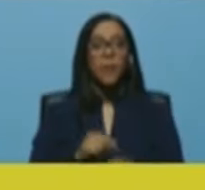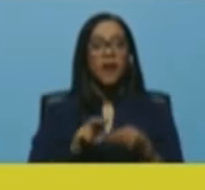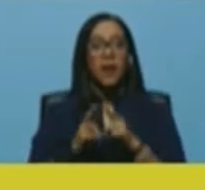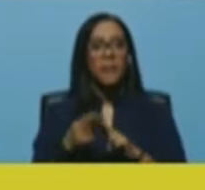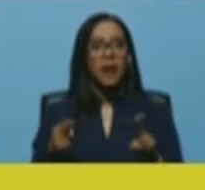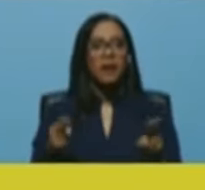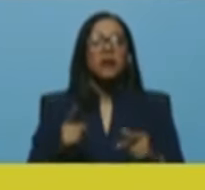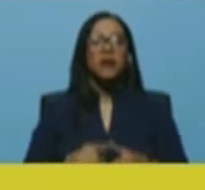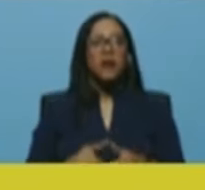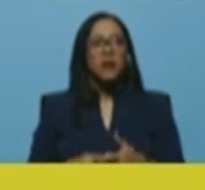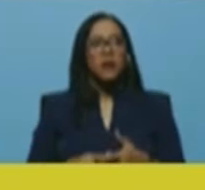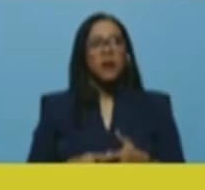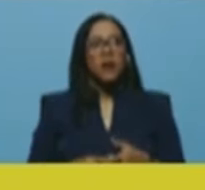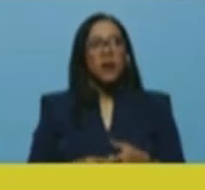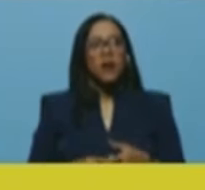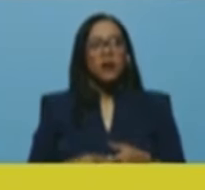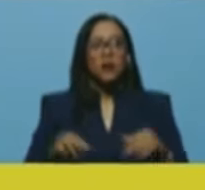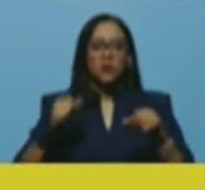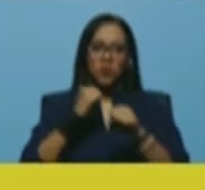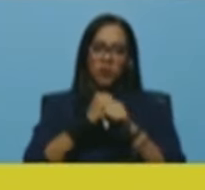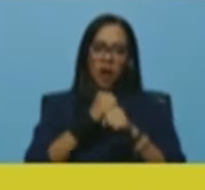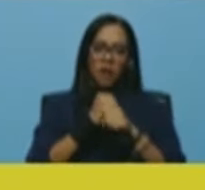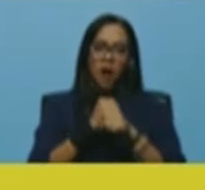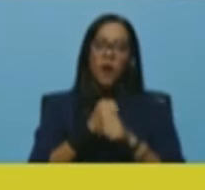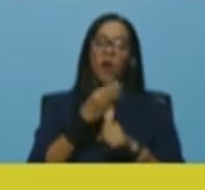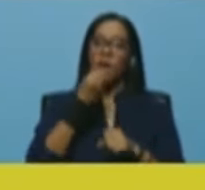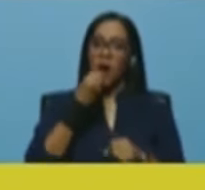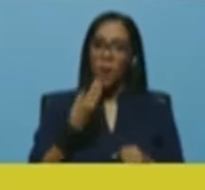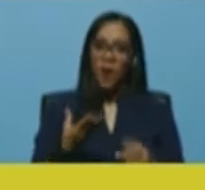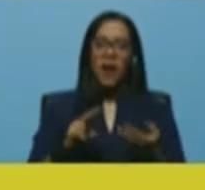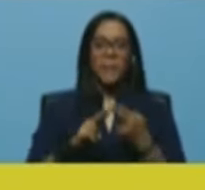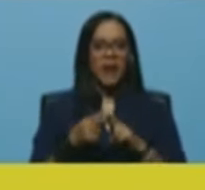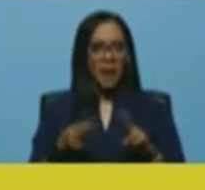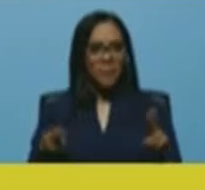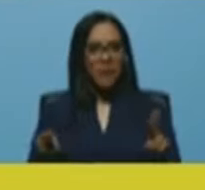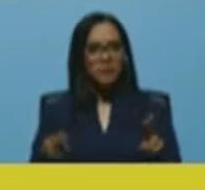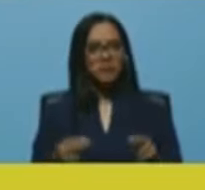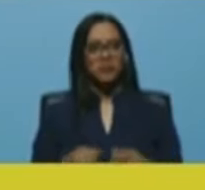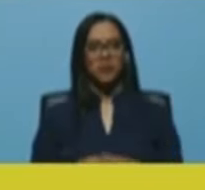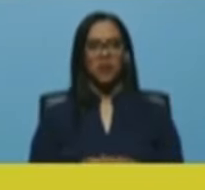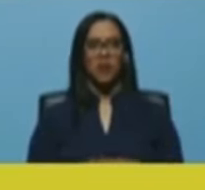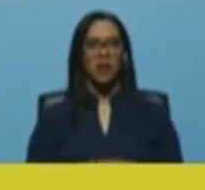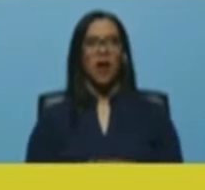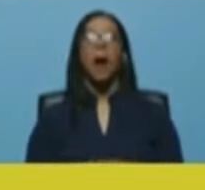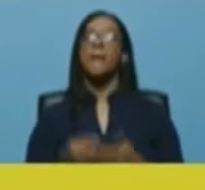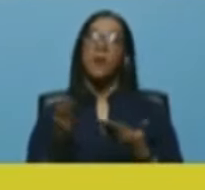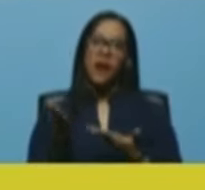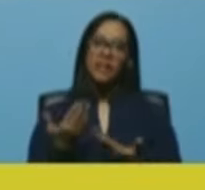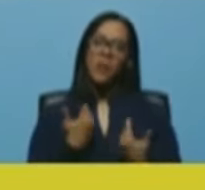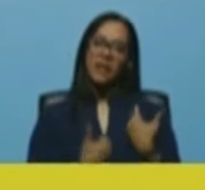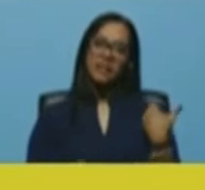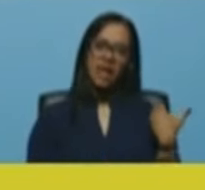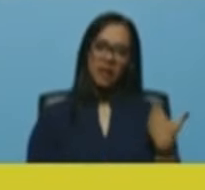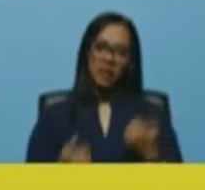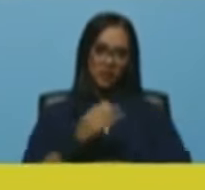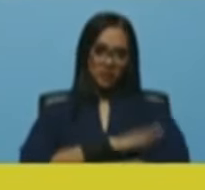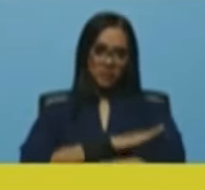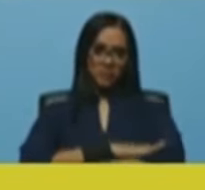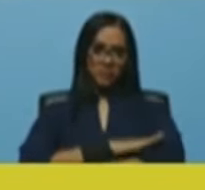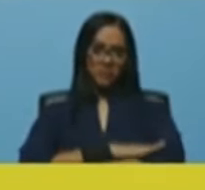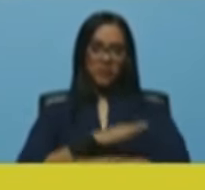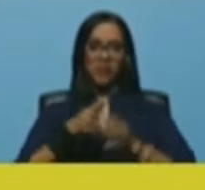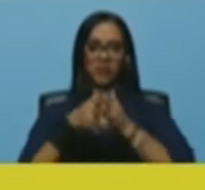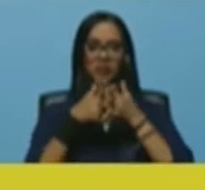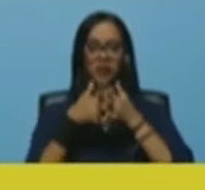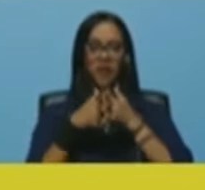when a new times arrived, times of peace, his work was great for peace. That's why,